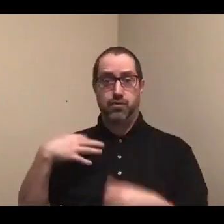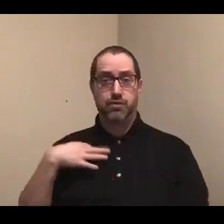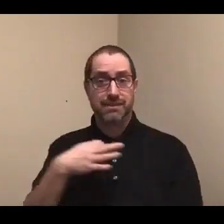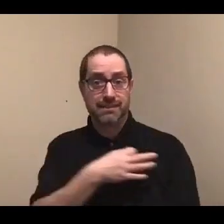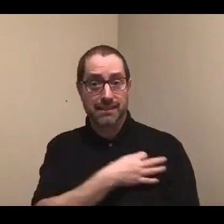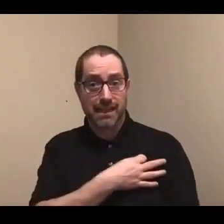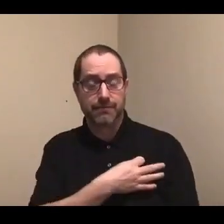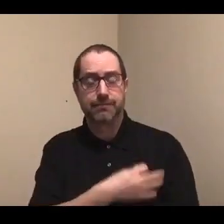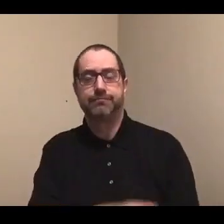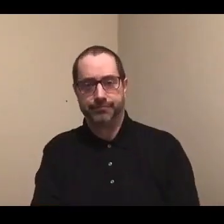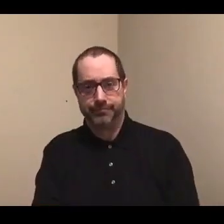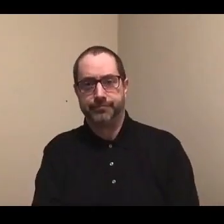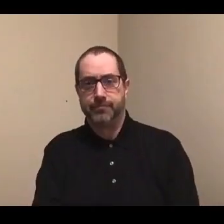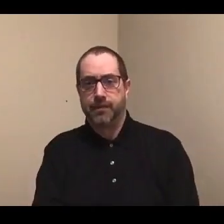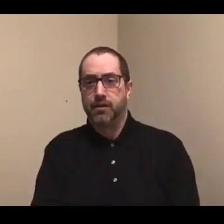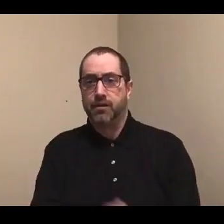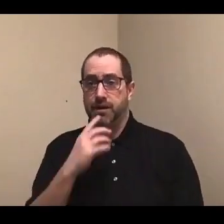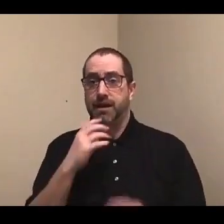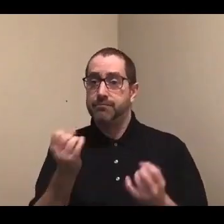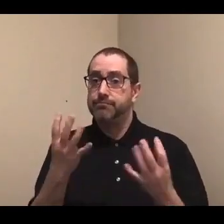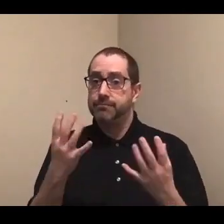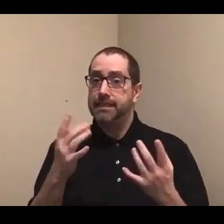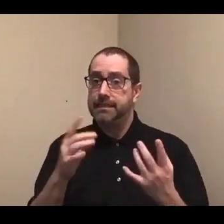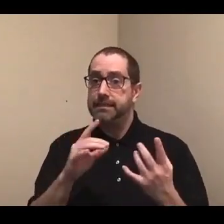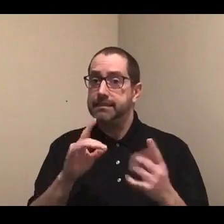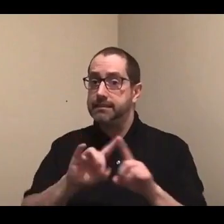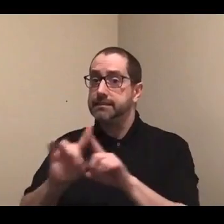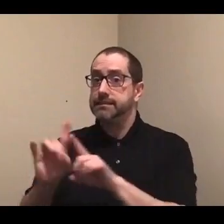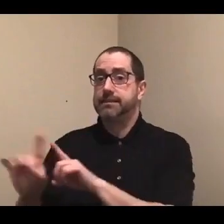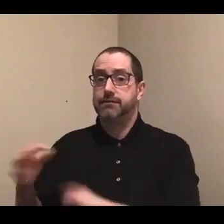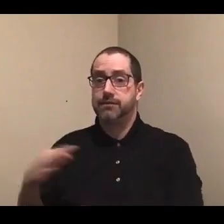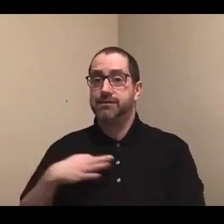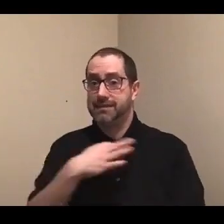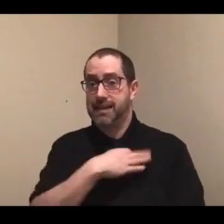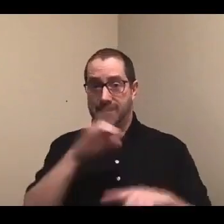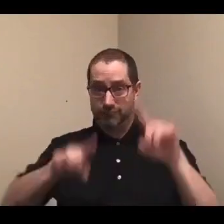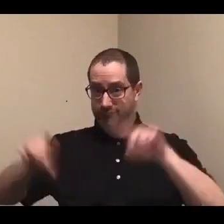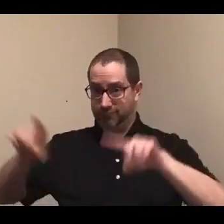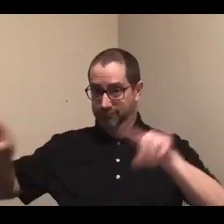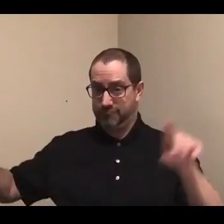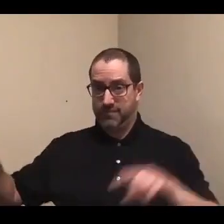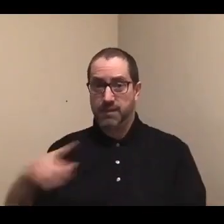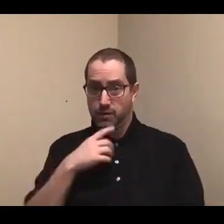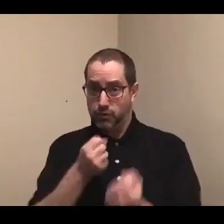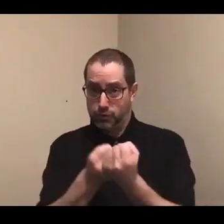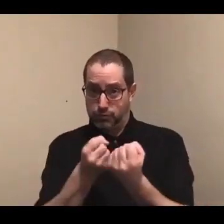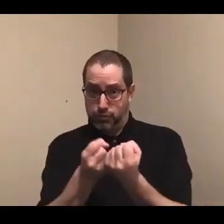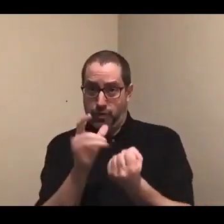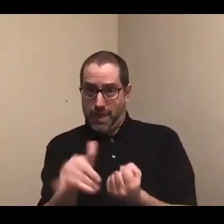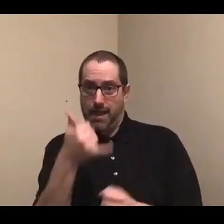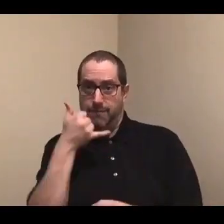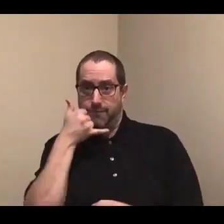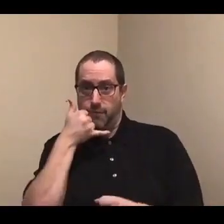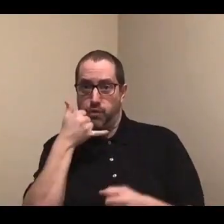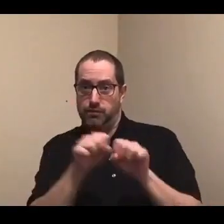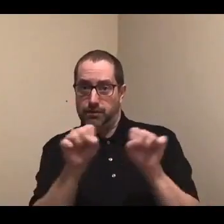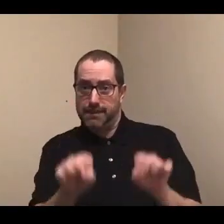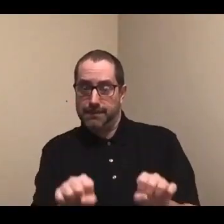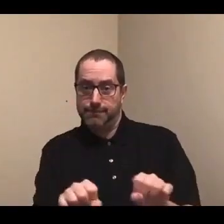center. So we have a variety of different staff that are supporting that initially and as a base. We have